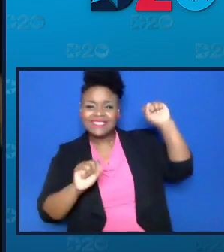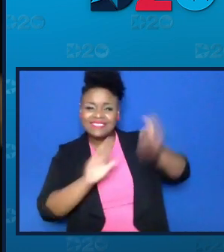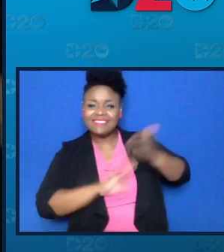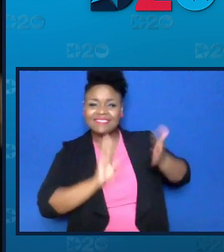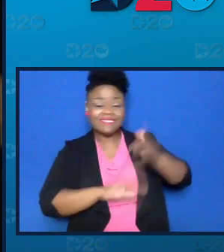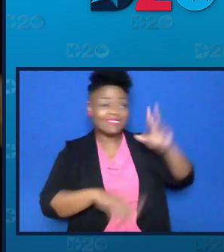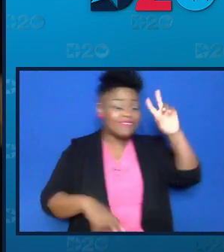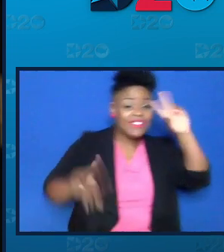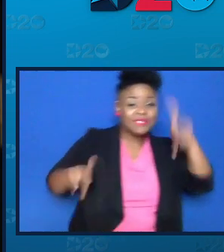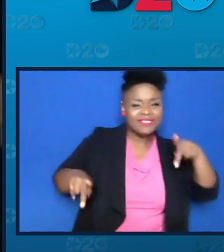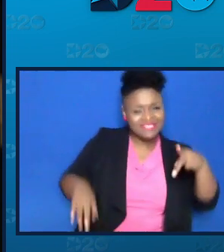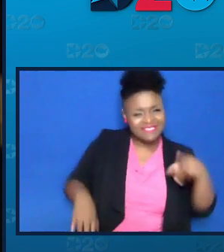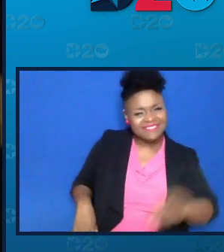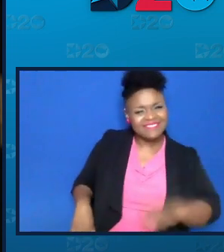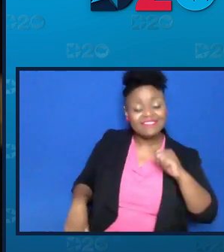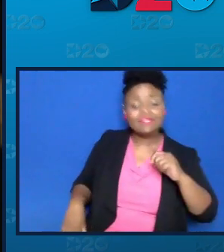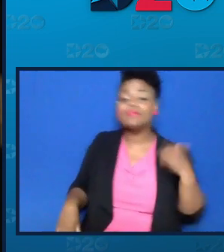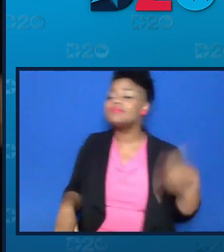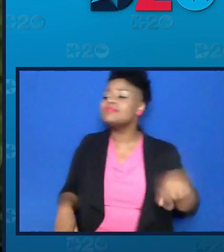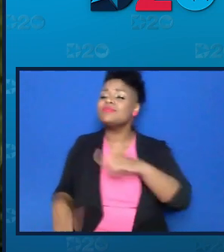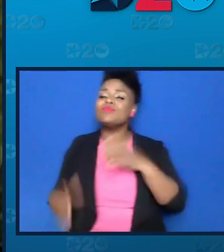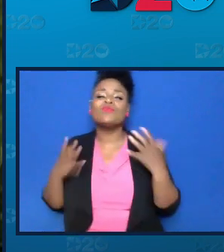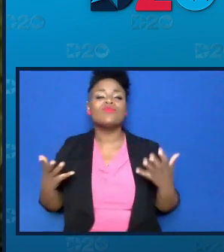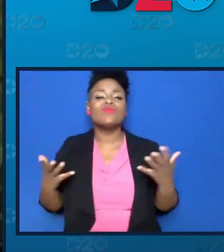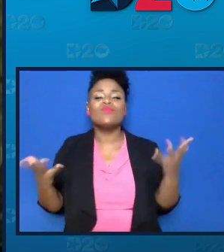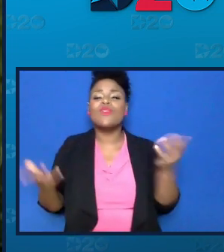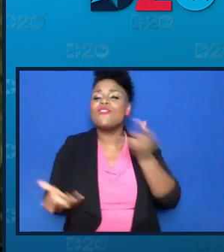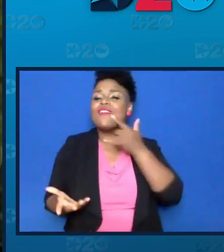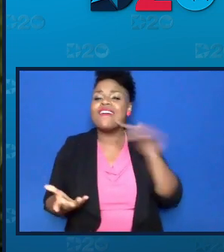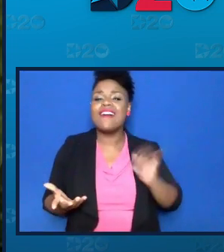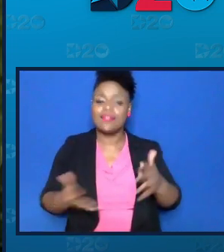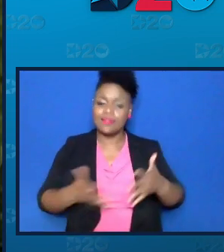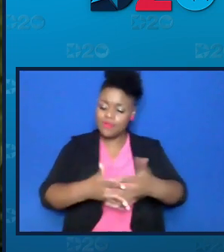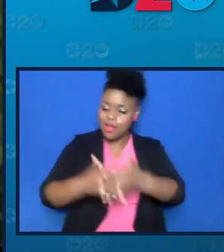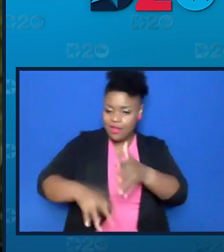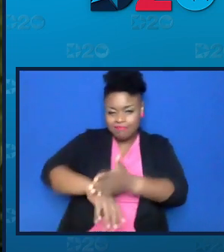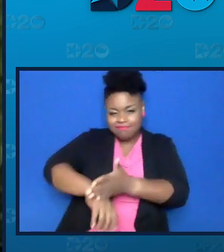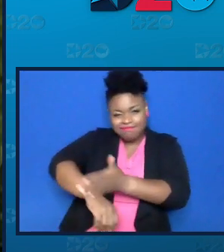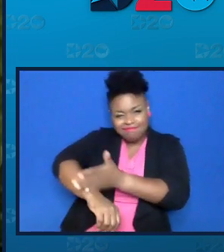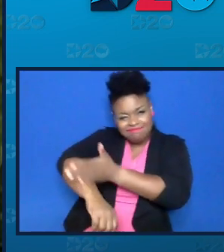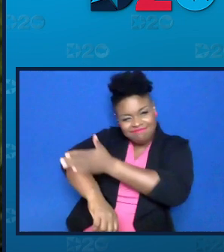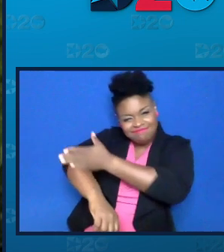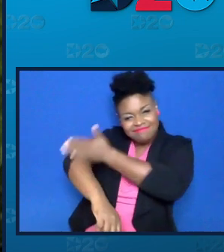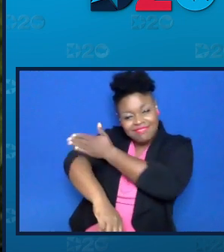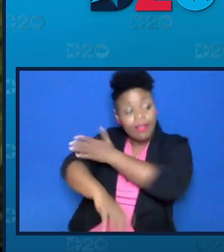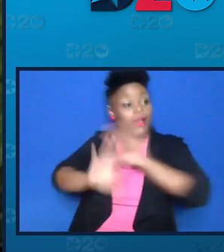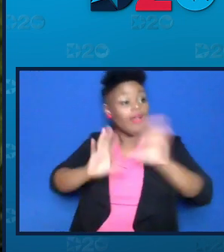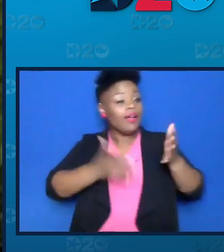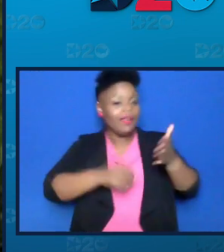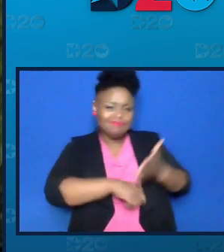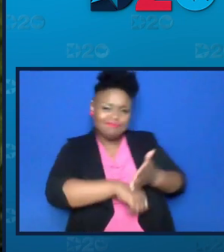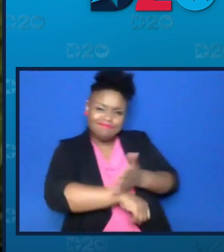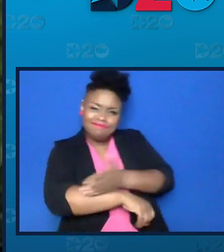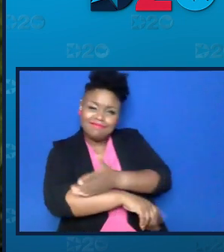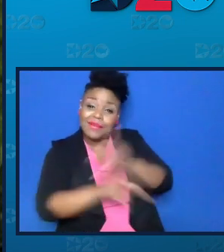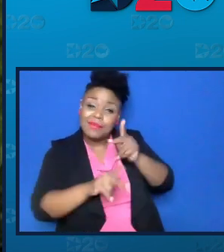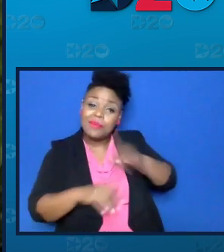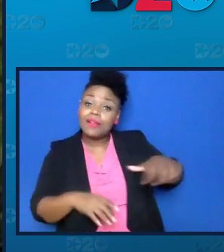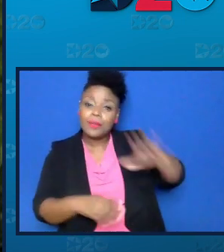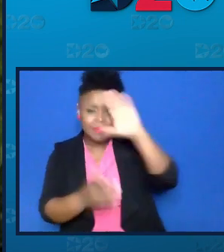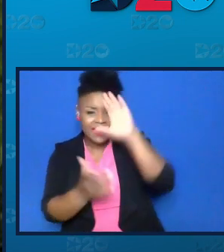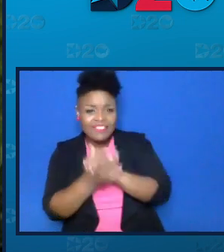truly people up, families up, and communities up. That people believe they have a government that is working for